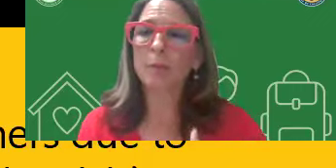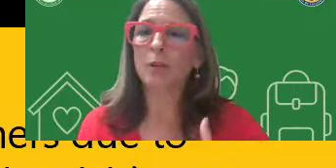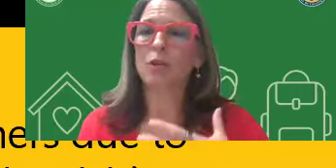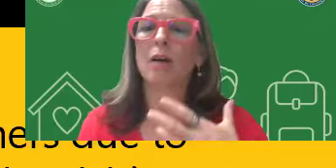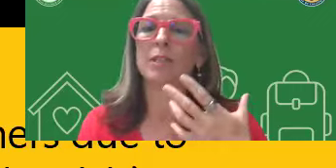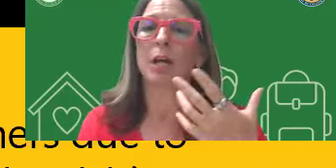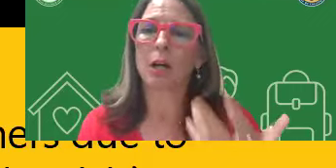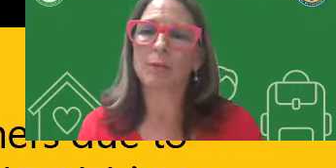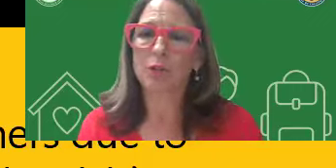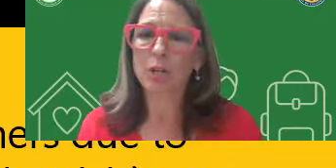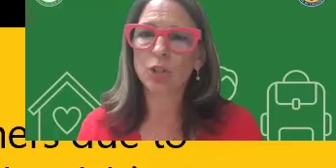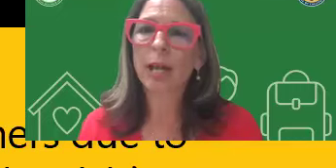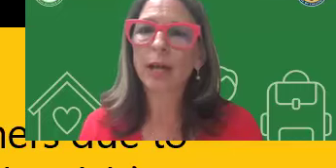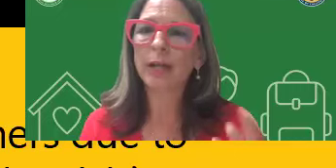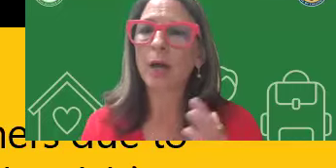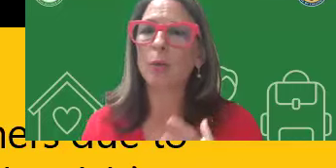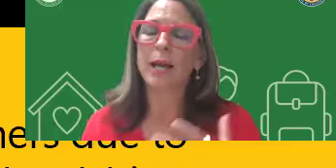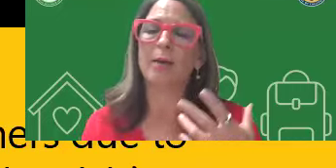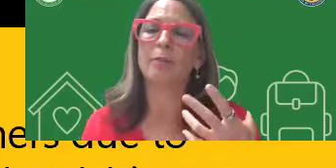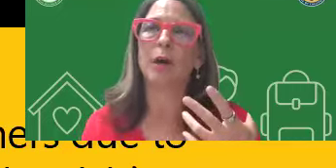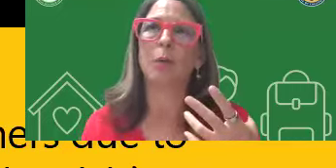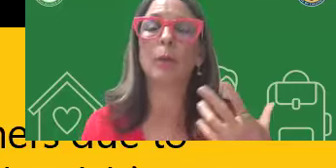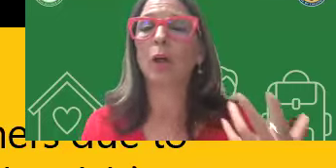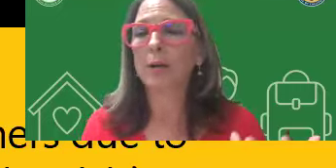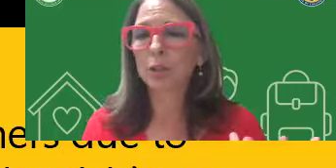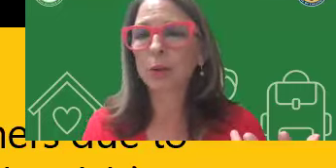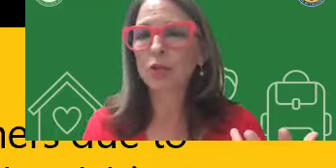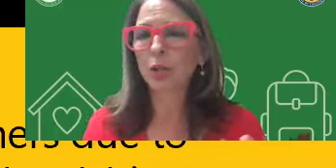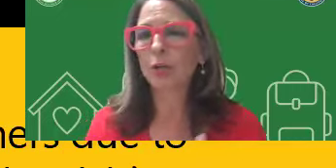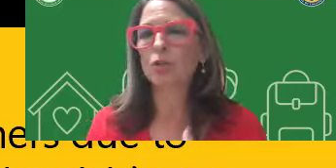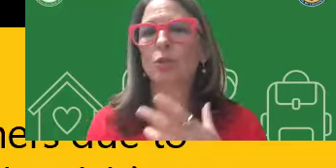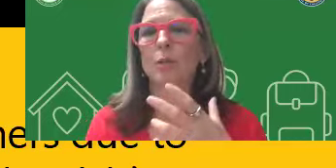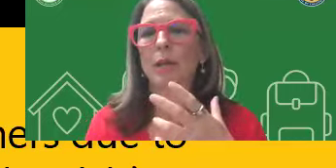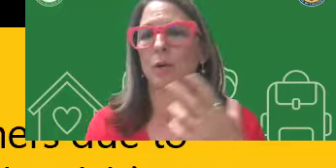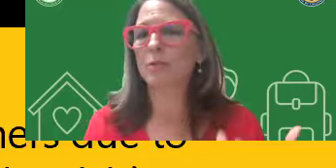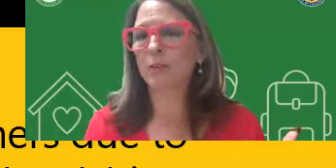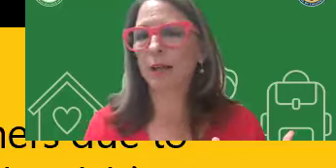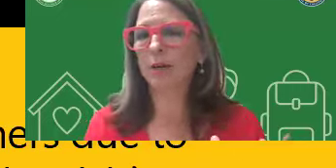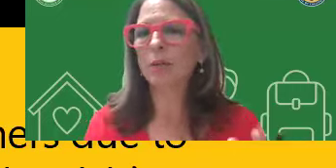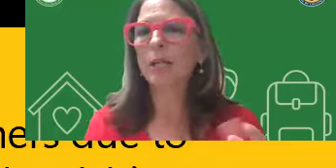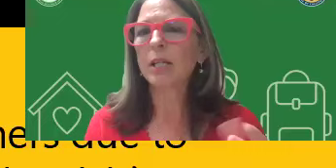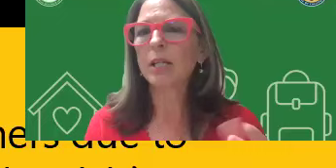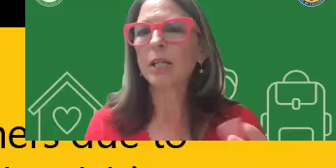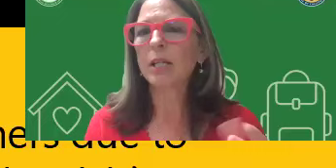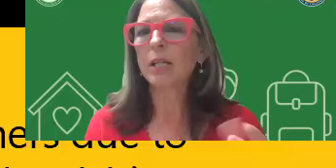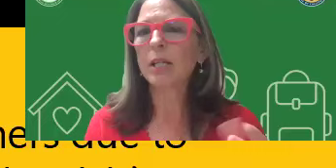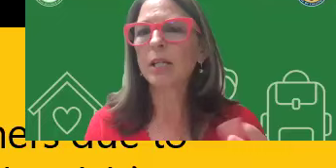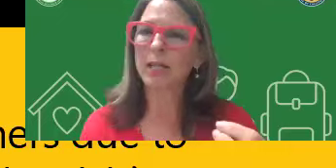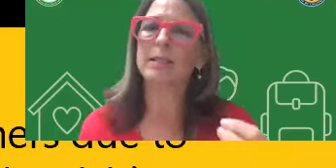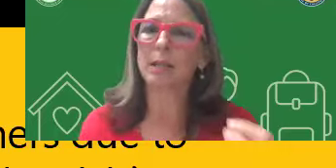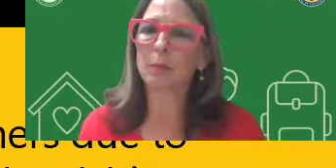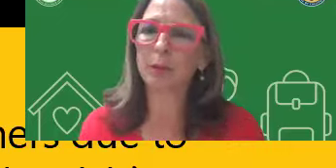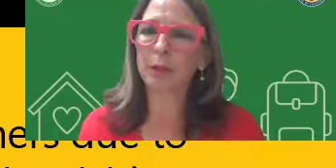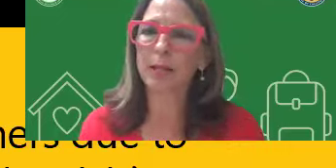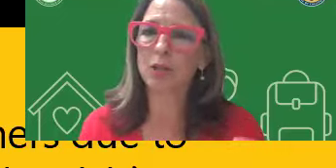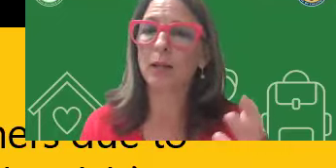So there's often a conversation had. We have what we call a housing questionnaire that parents fill out. We're